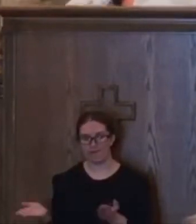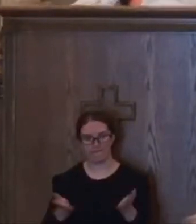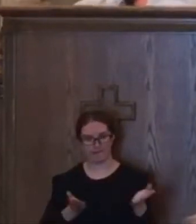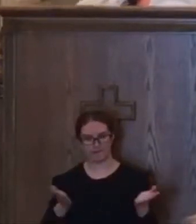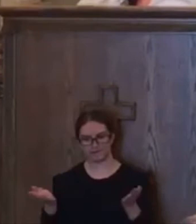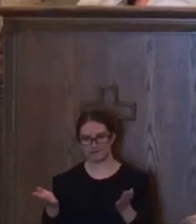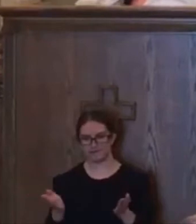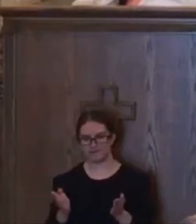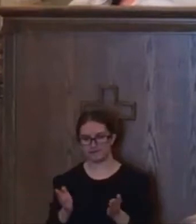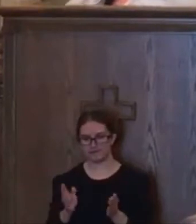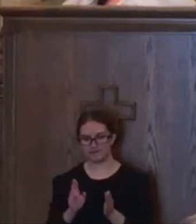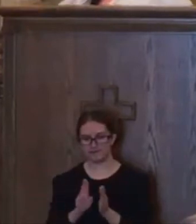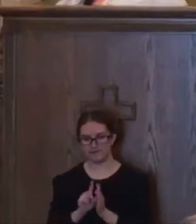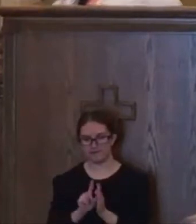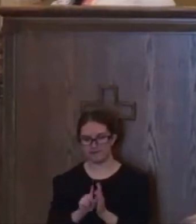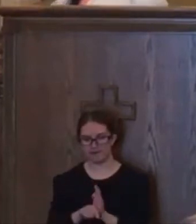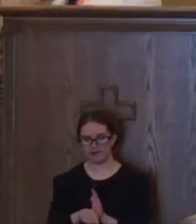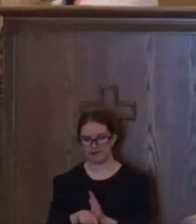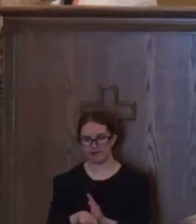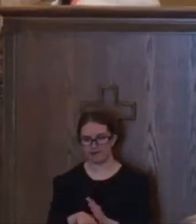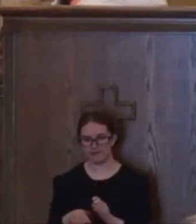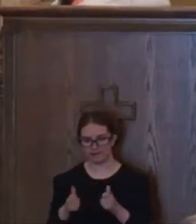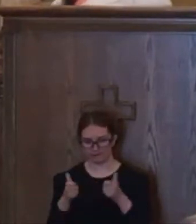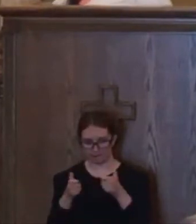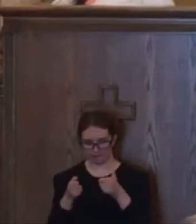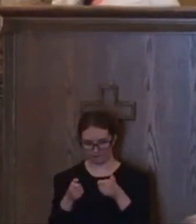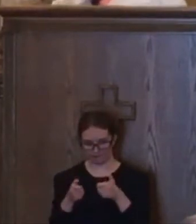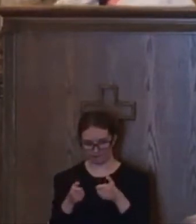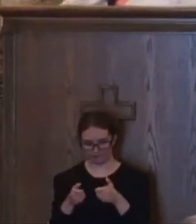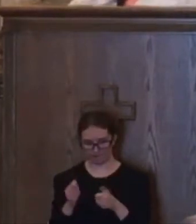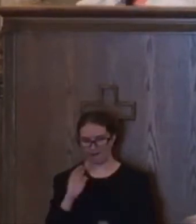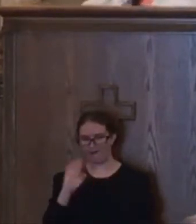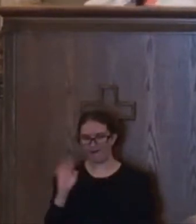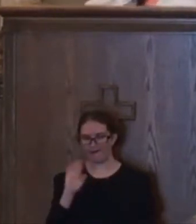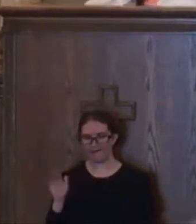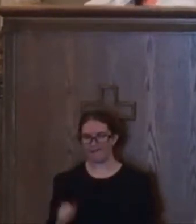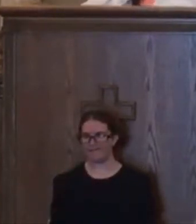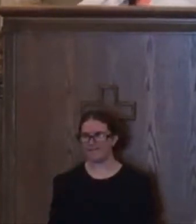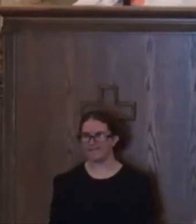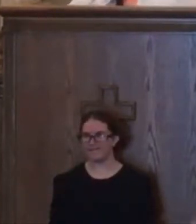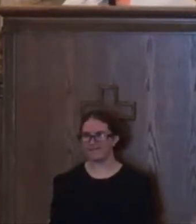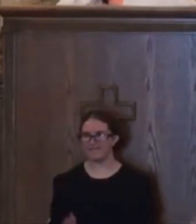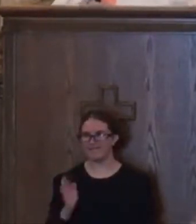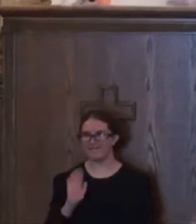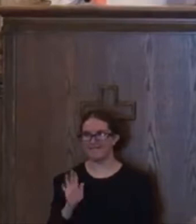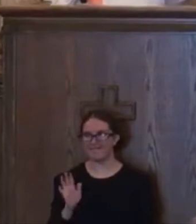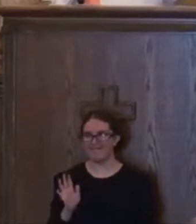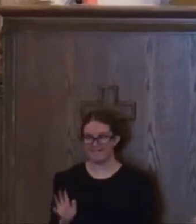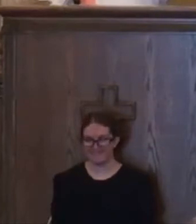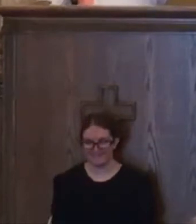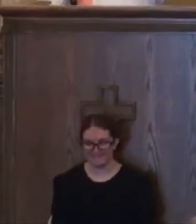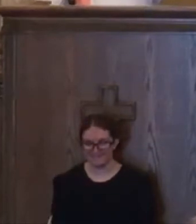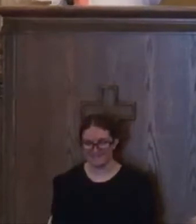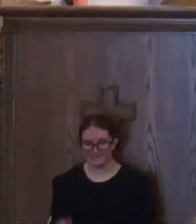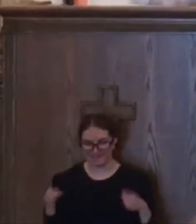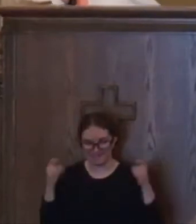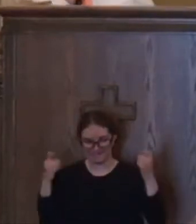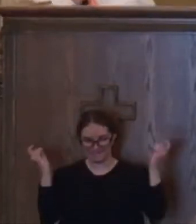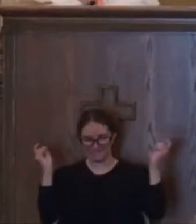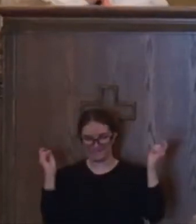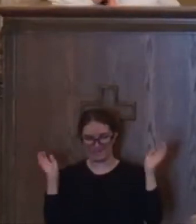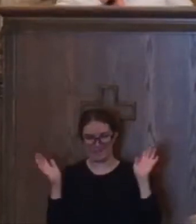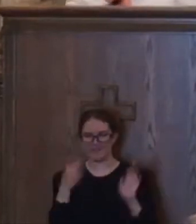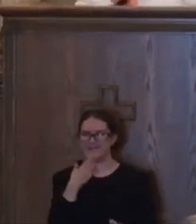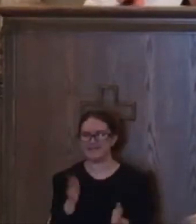service. About an hour later, I got a message on Facebook. Hey there. Hey. It's like, hallelujah. Thank